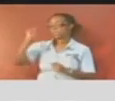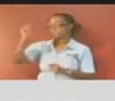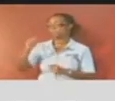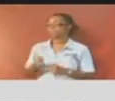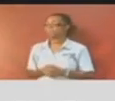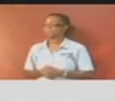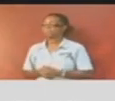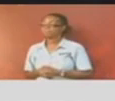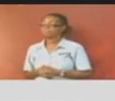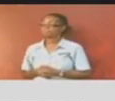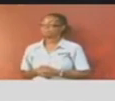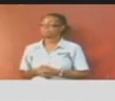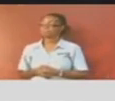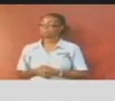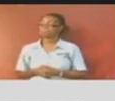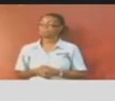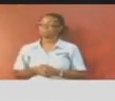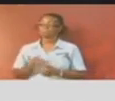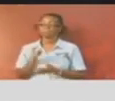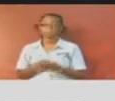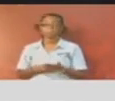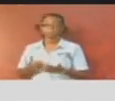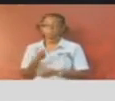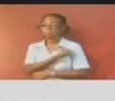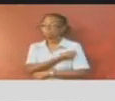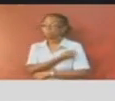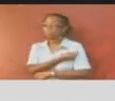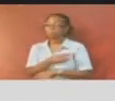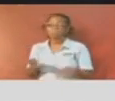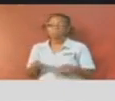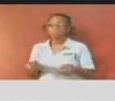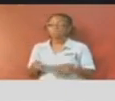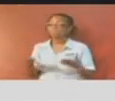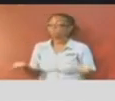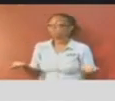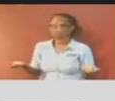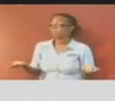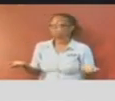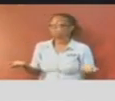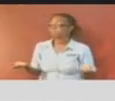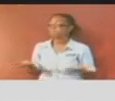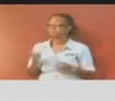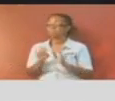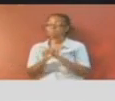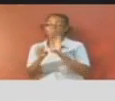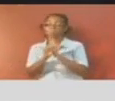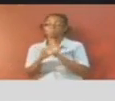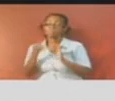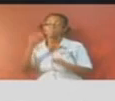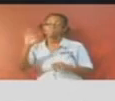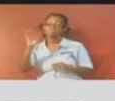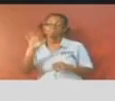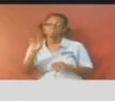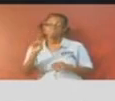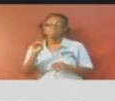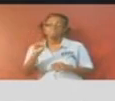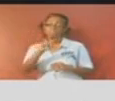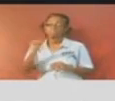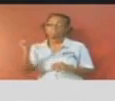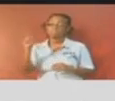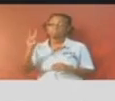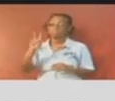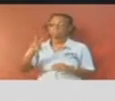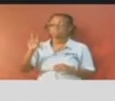So impact of vaccines, I just used this slide to show what happened in the 1950 to 2007 with measles in particular. So you